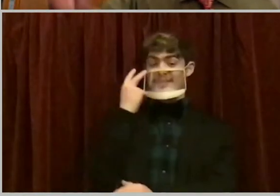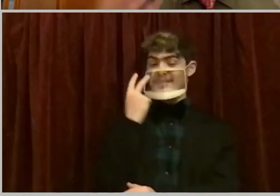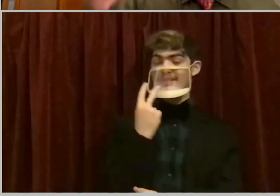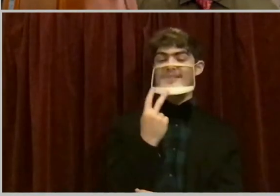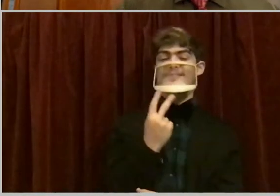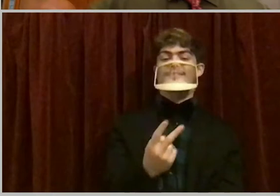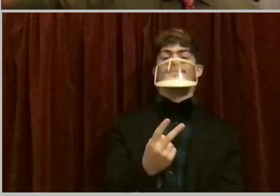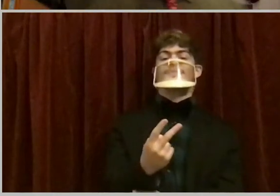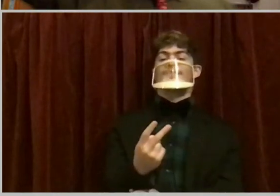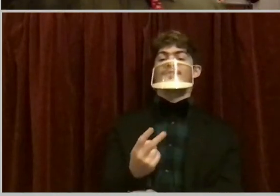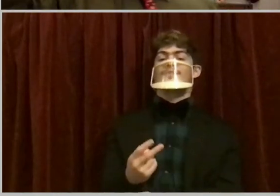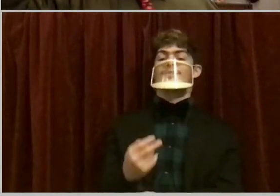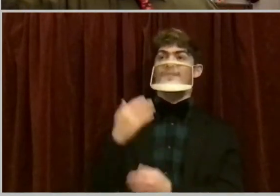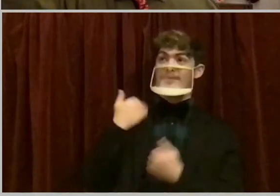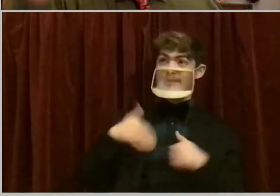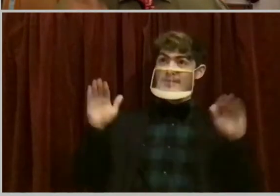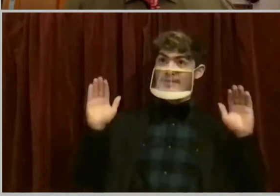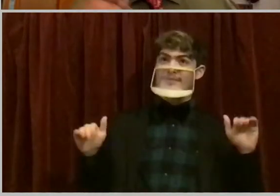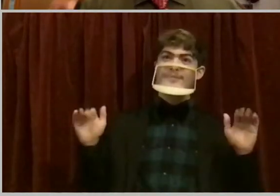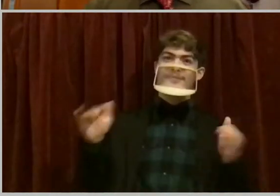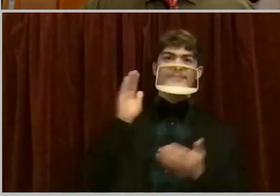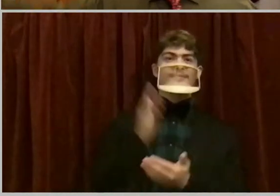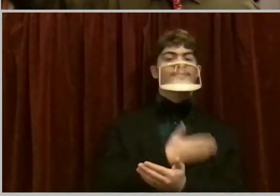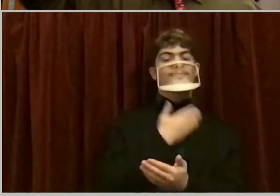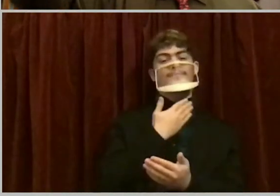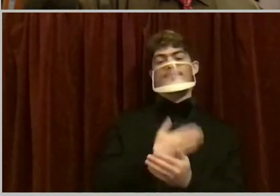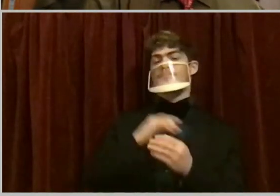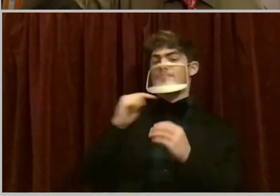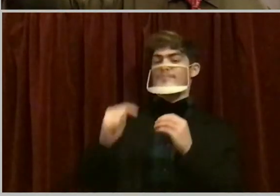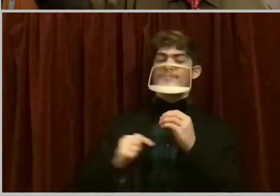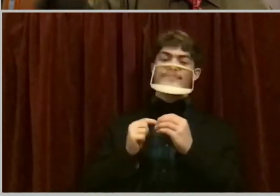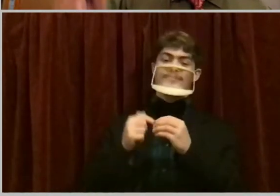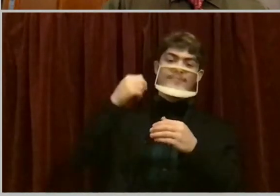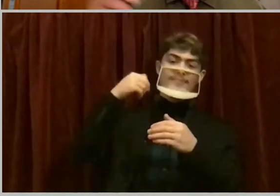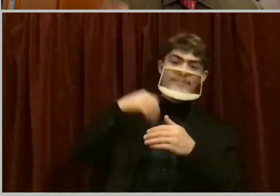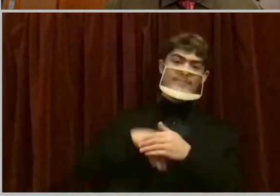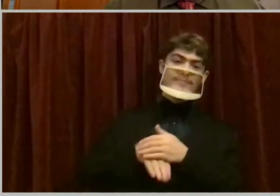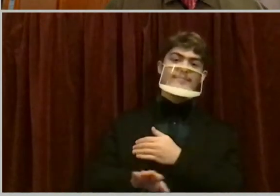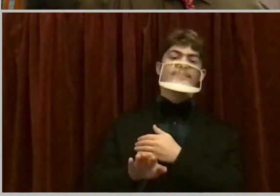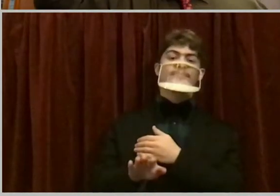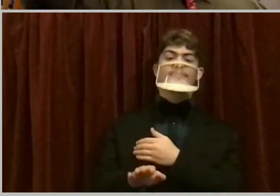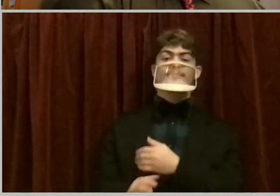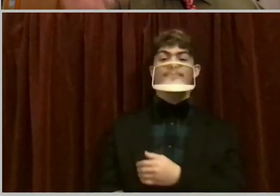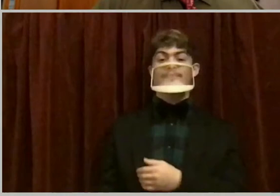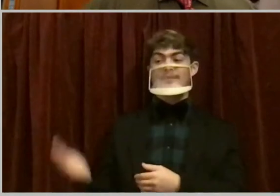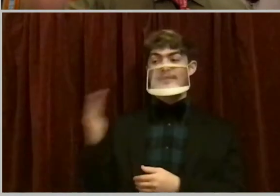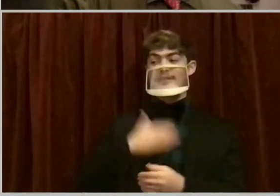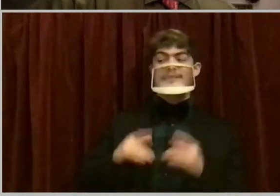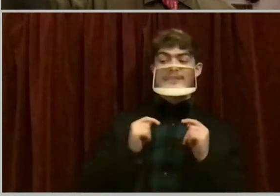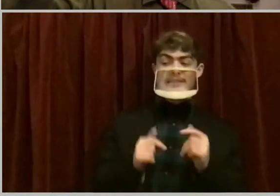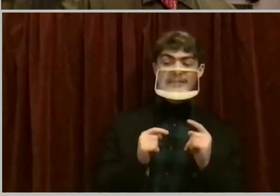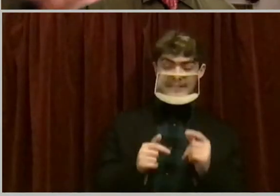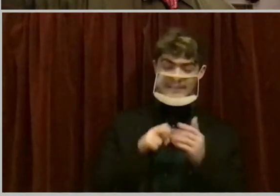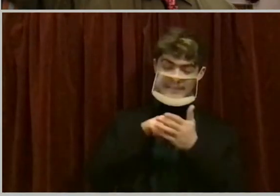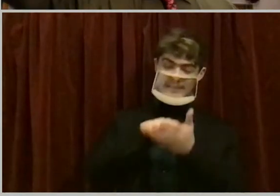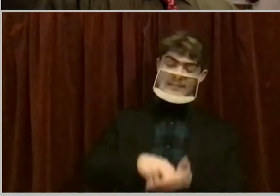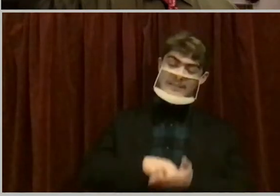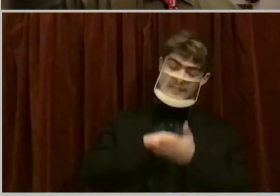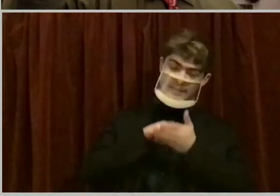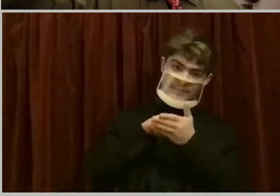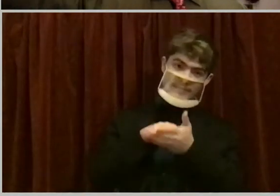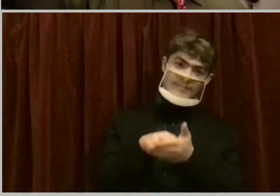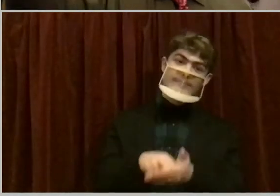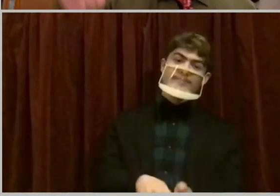Bethlehem and see him whose birth the angels sing. Come adore